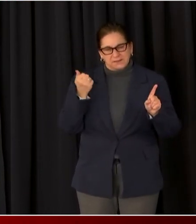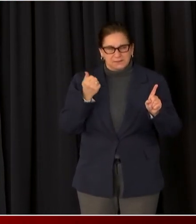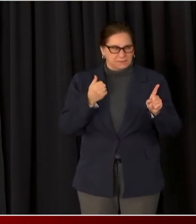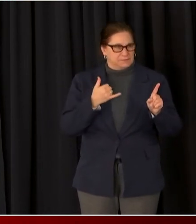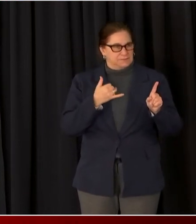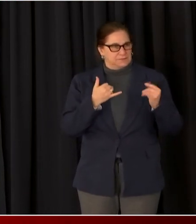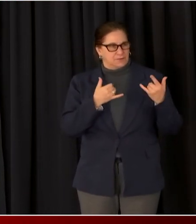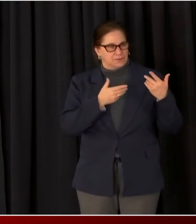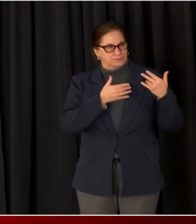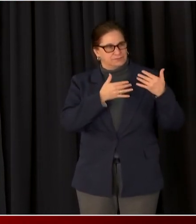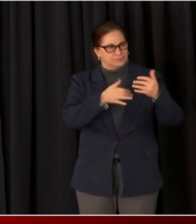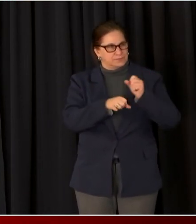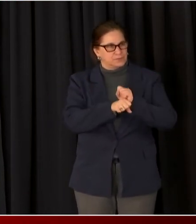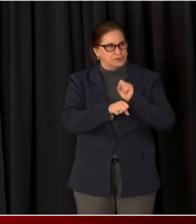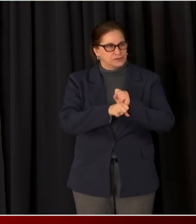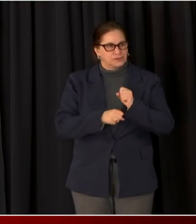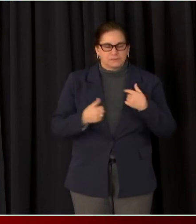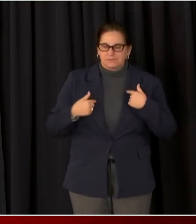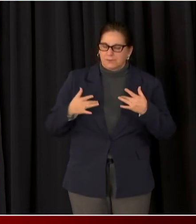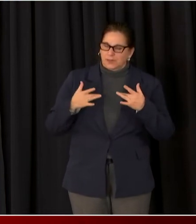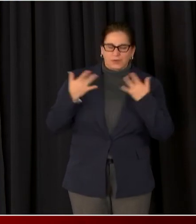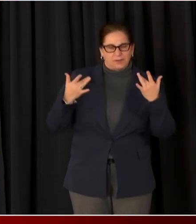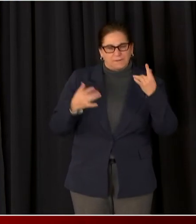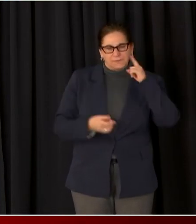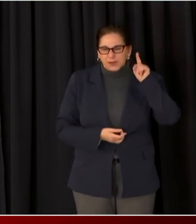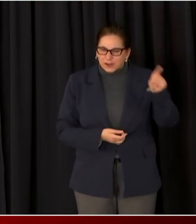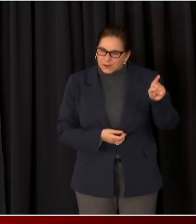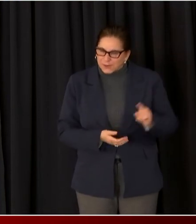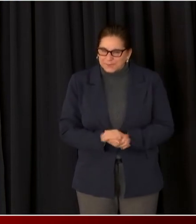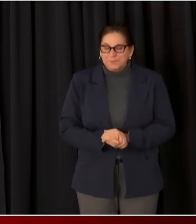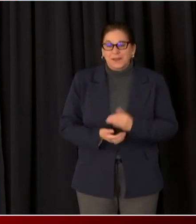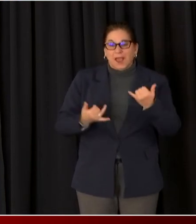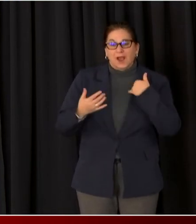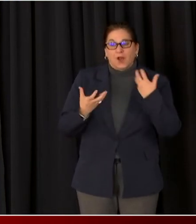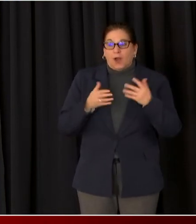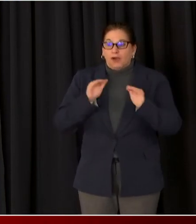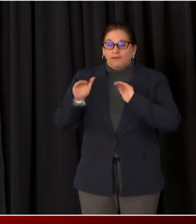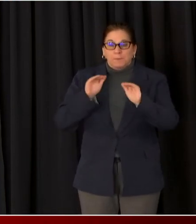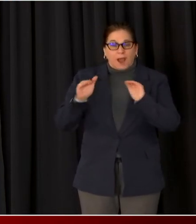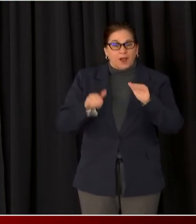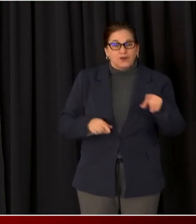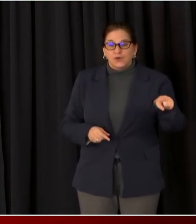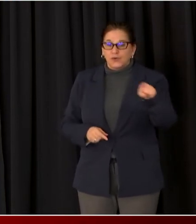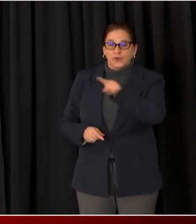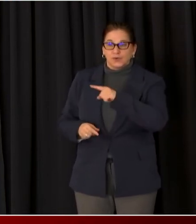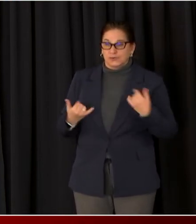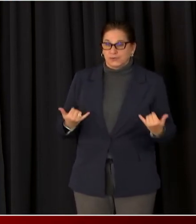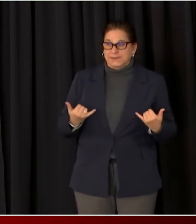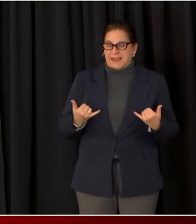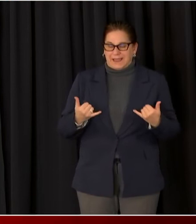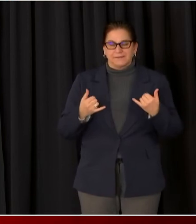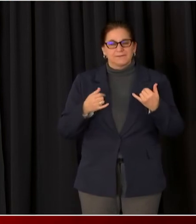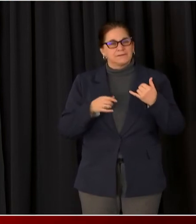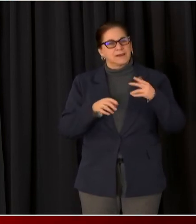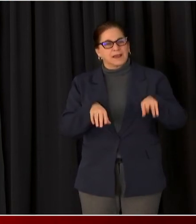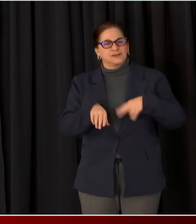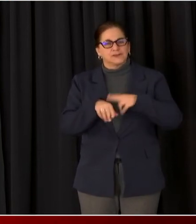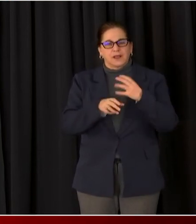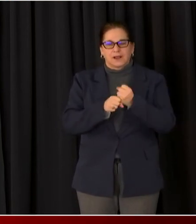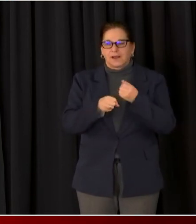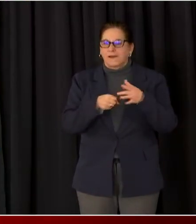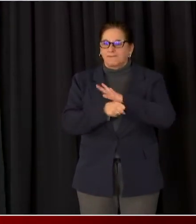I also want to remind every day that today is National Get Covered Day, so we continue to encourage DC